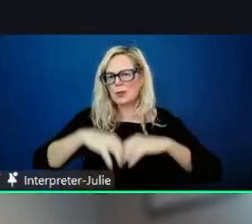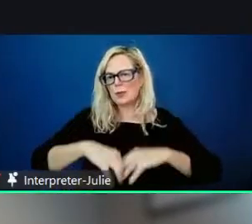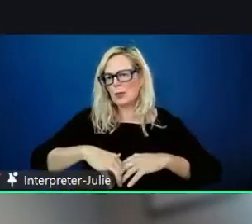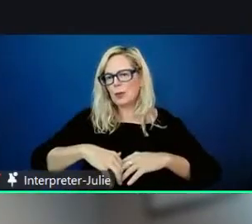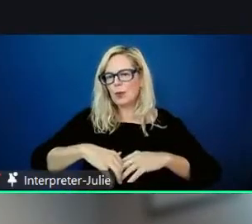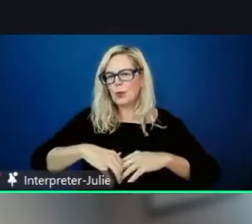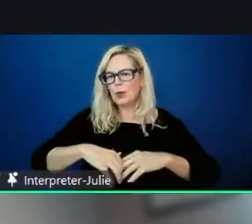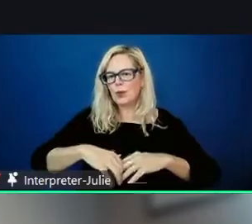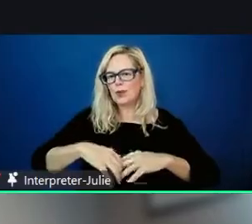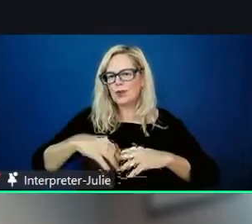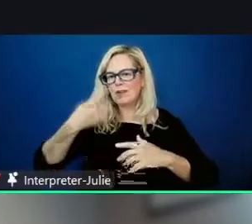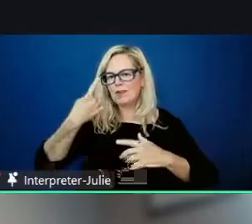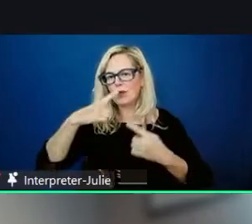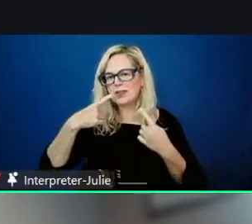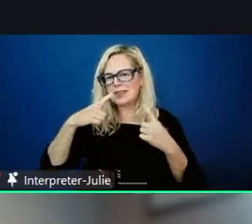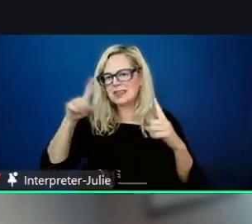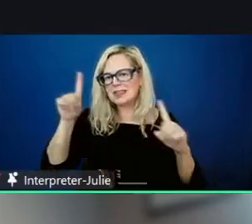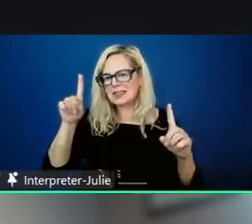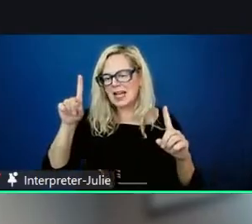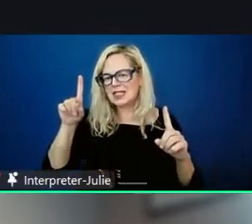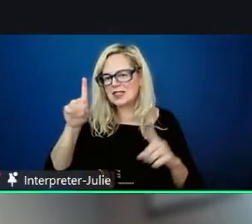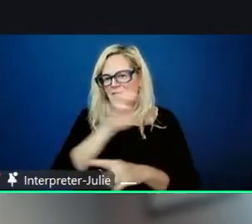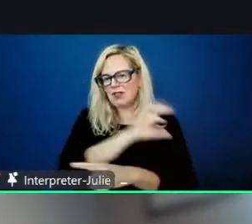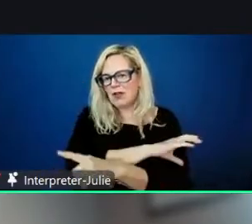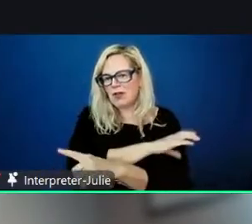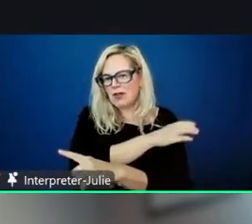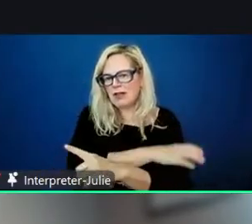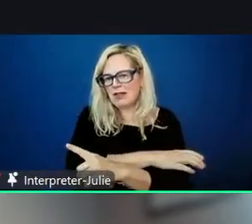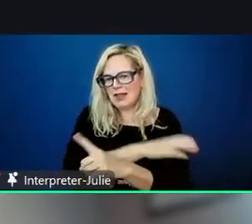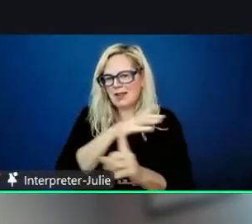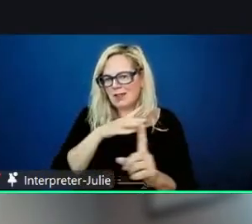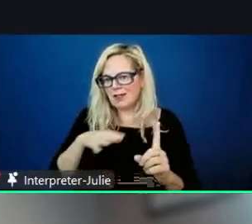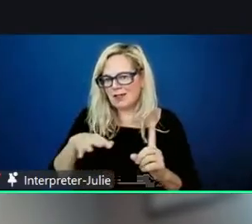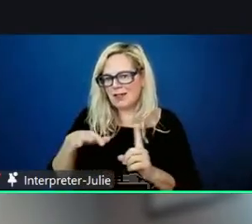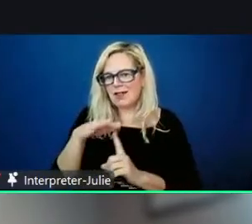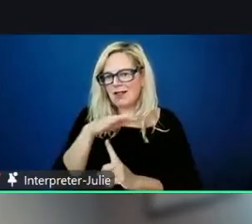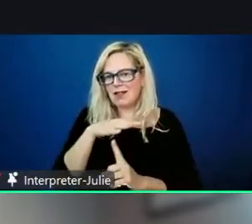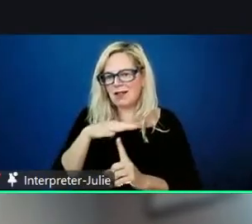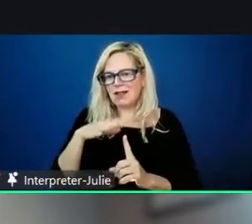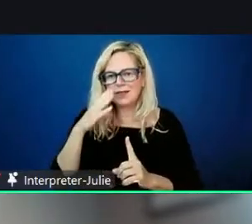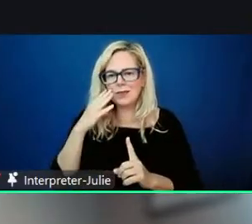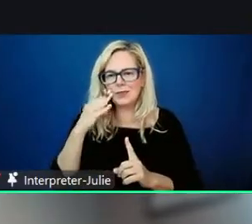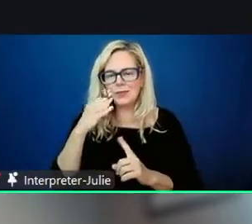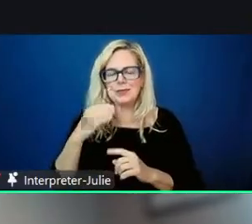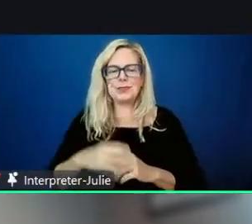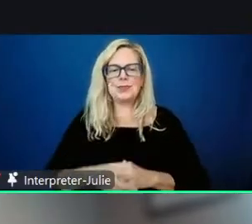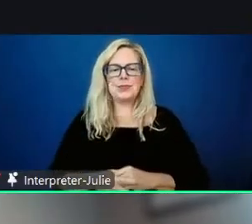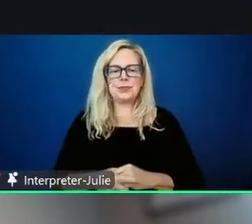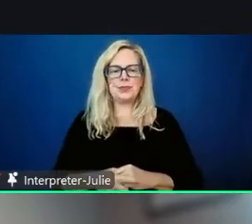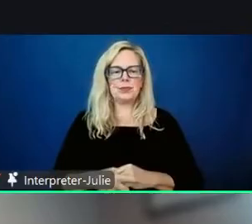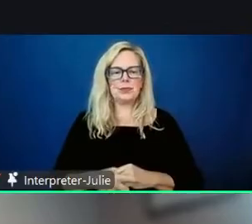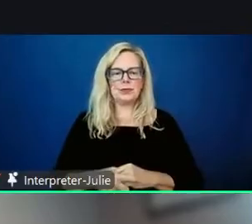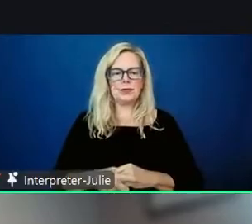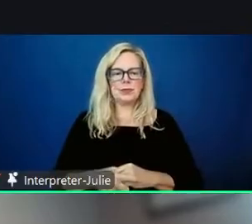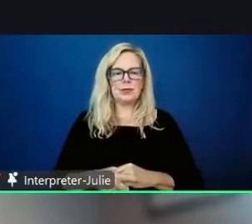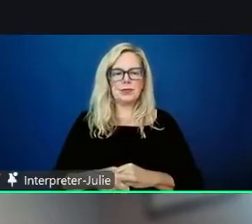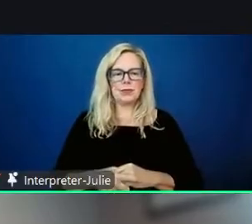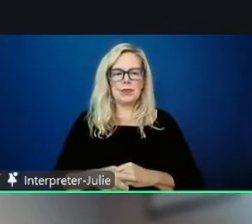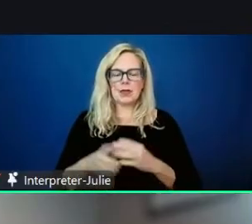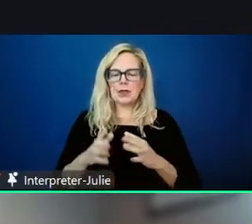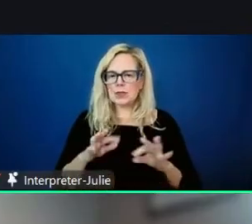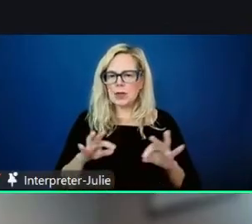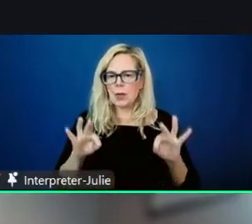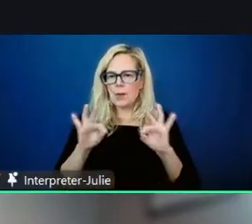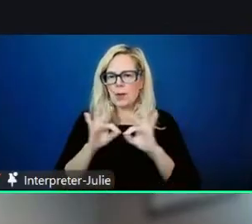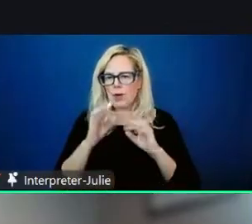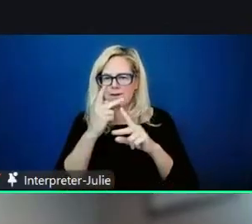accommodations. So a structured intake with a disability resource professional is really helpful here in terms of figuring out